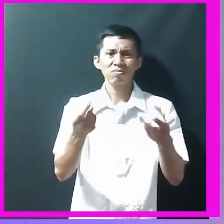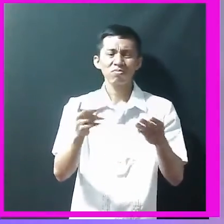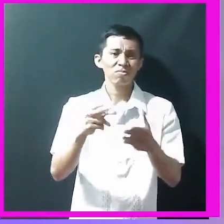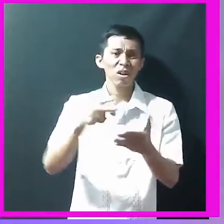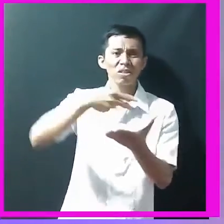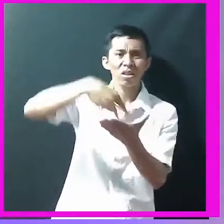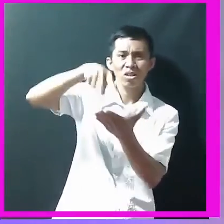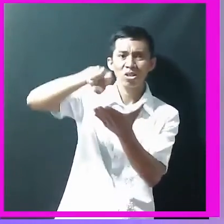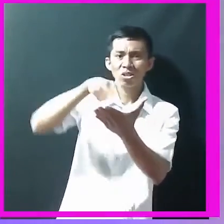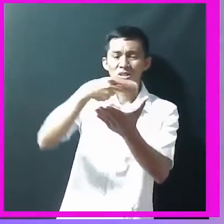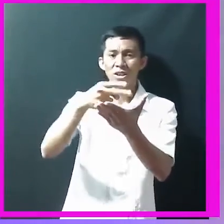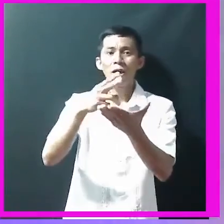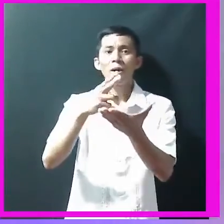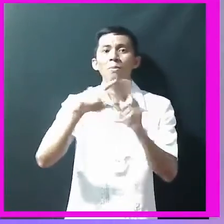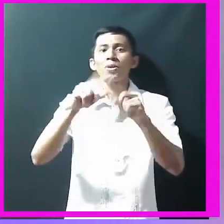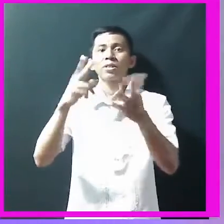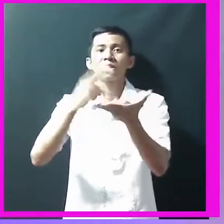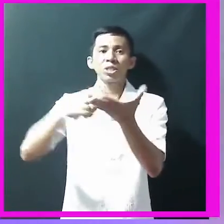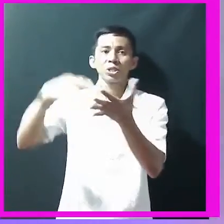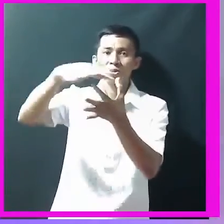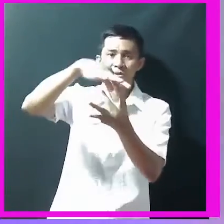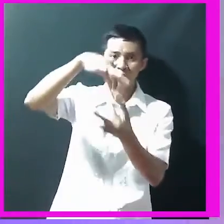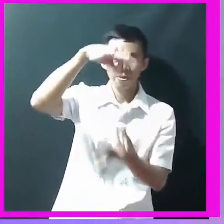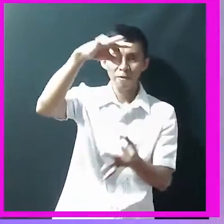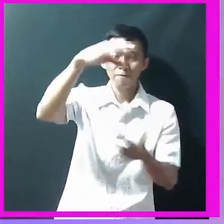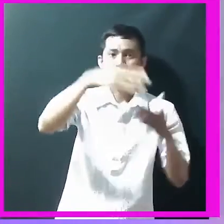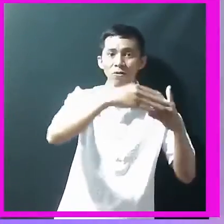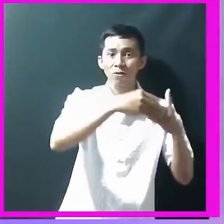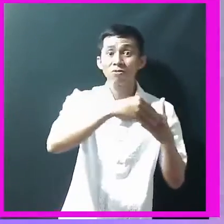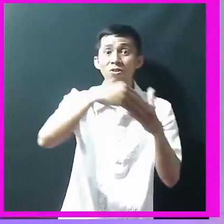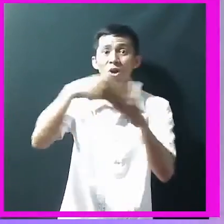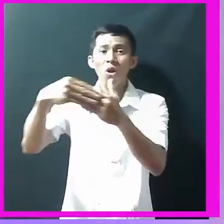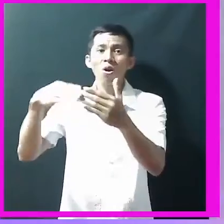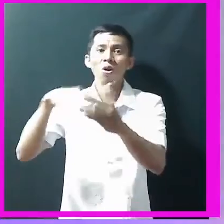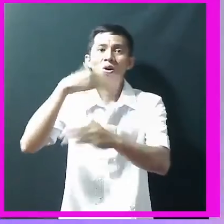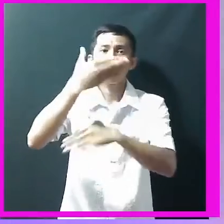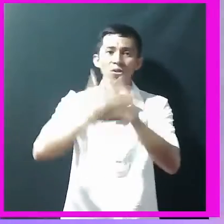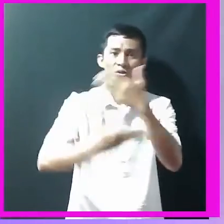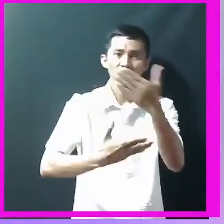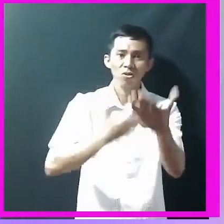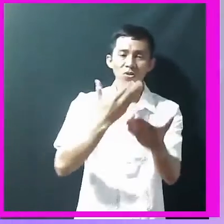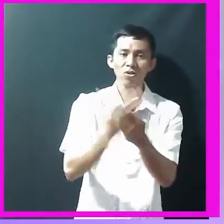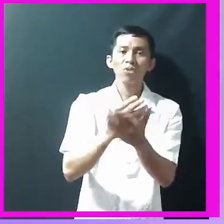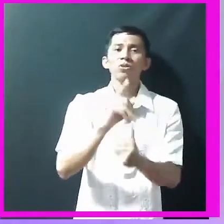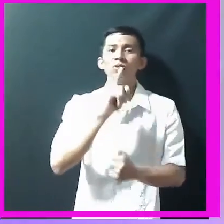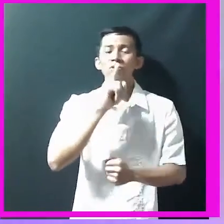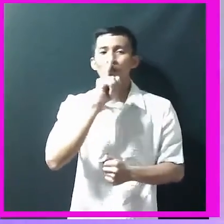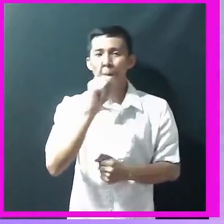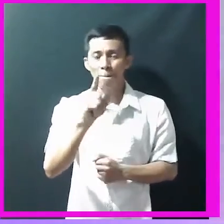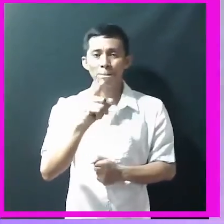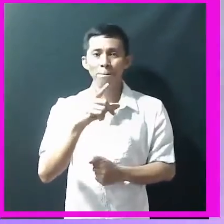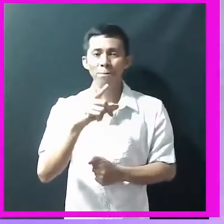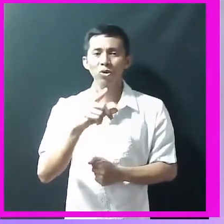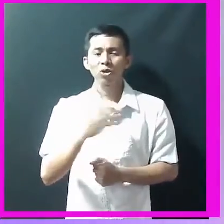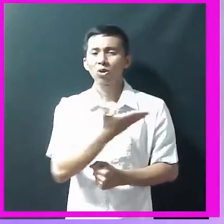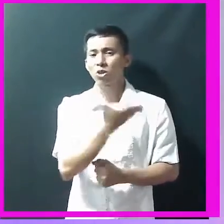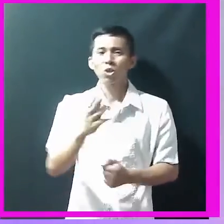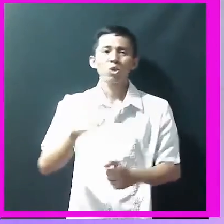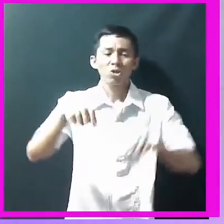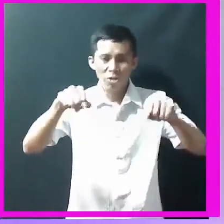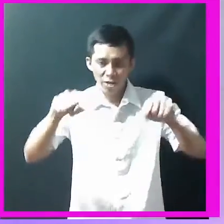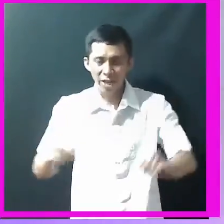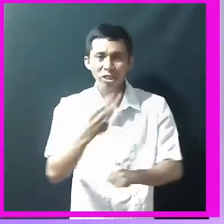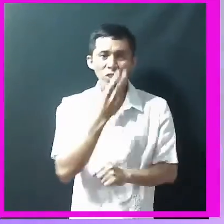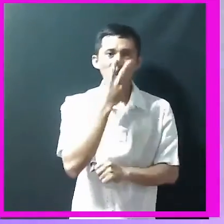When he, the Spirit of truth, is come, he will guide you in all truth. We can see that God, our sovereign,